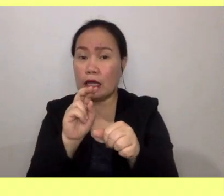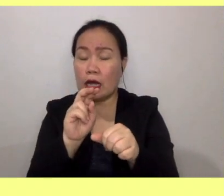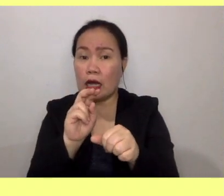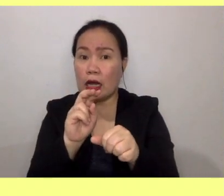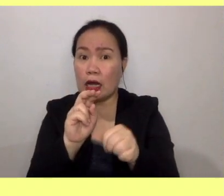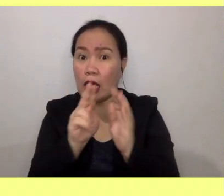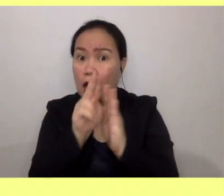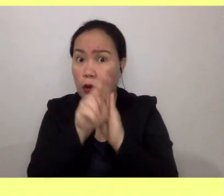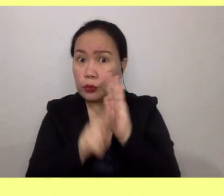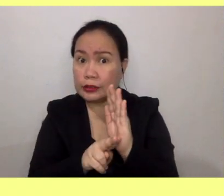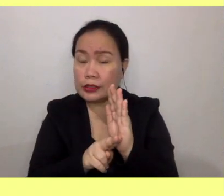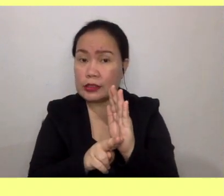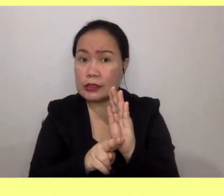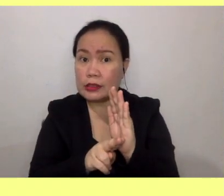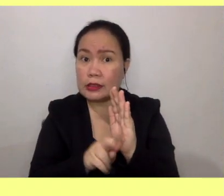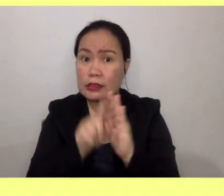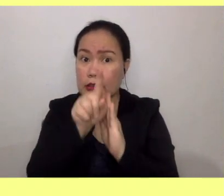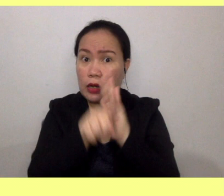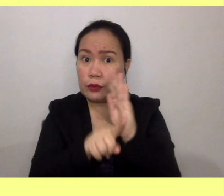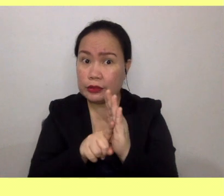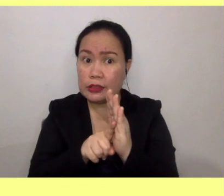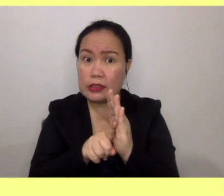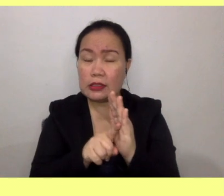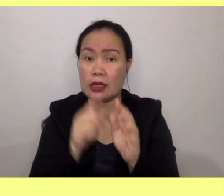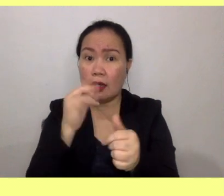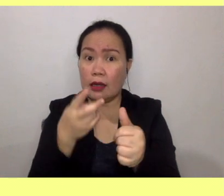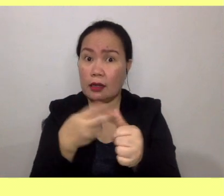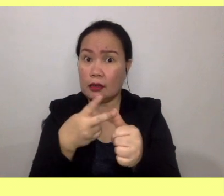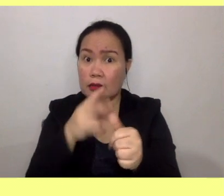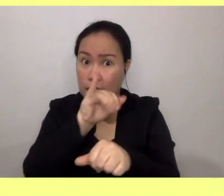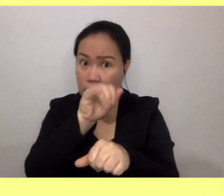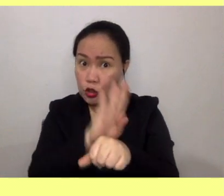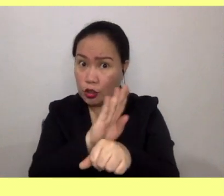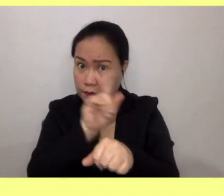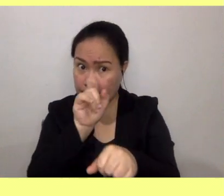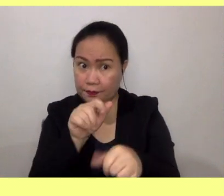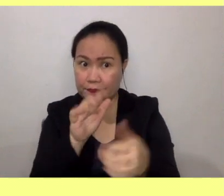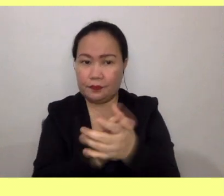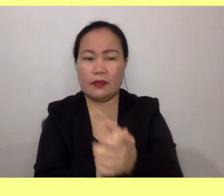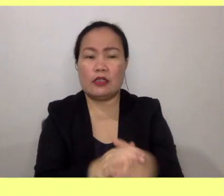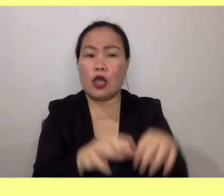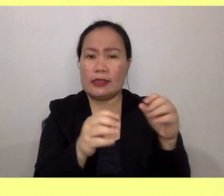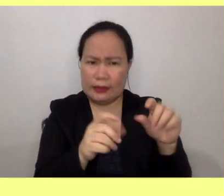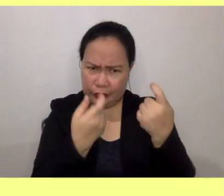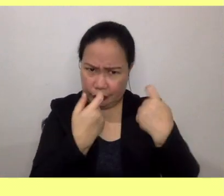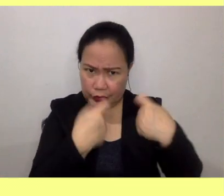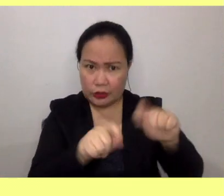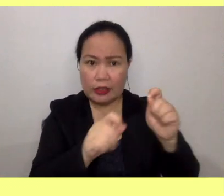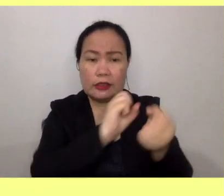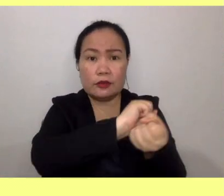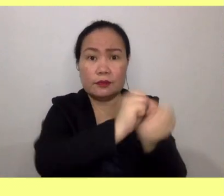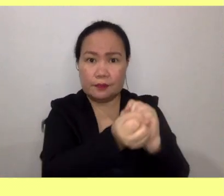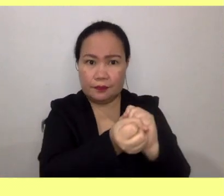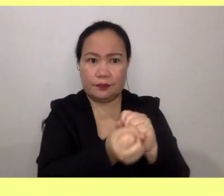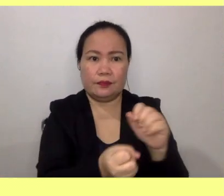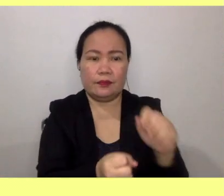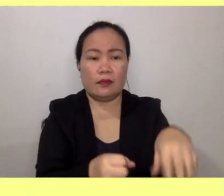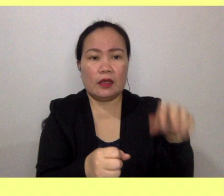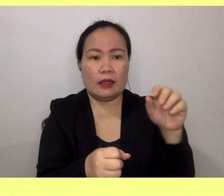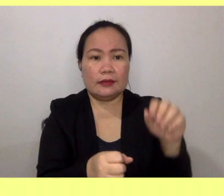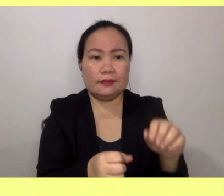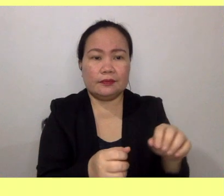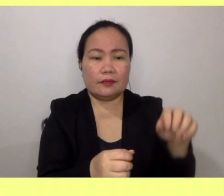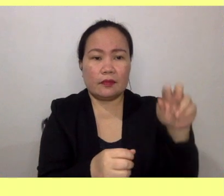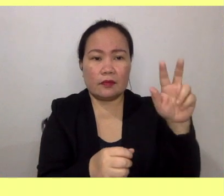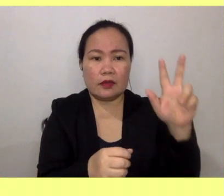kanyang second job. So, let's see. So, substitute natin yung 10 and 15. So, we will multiply 30